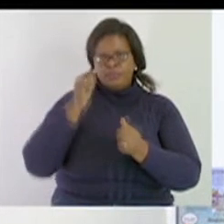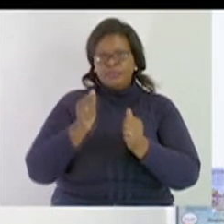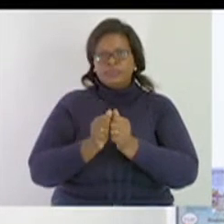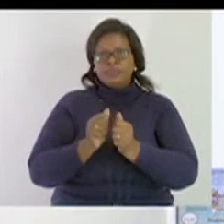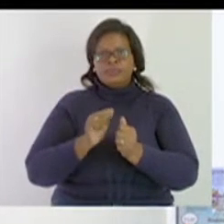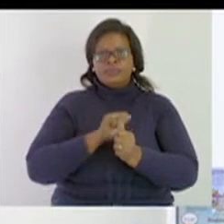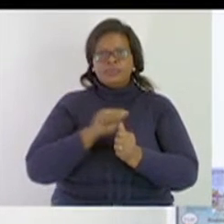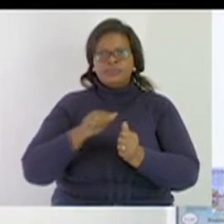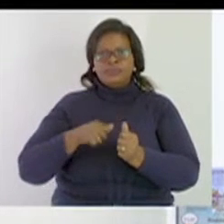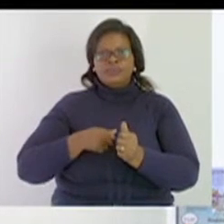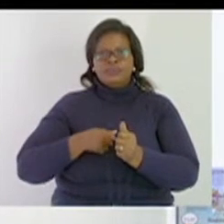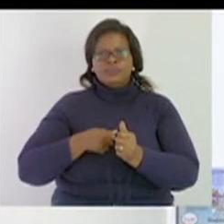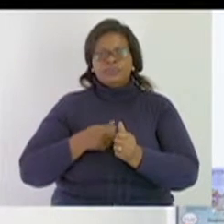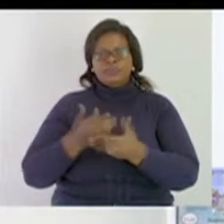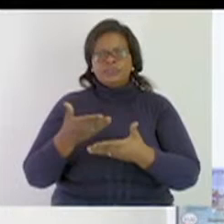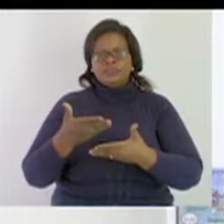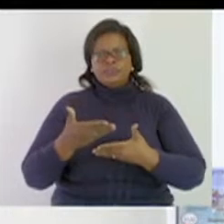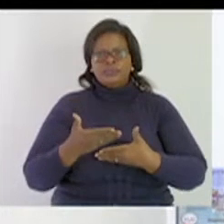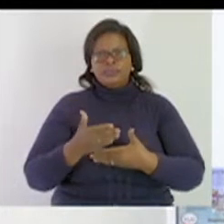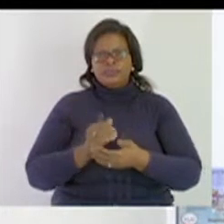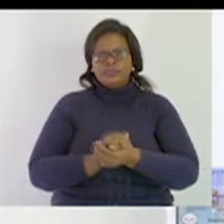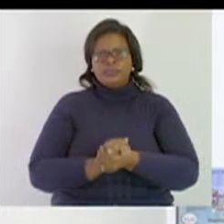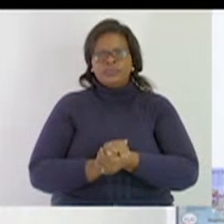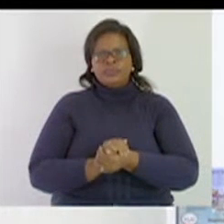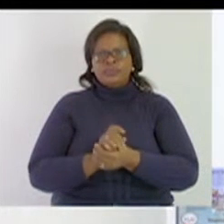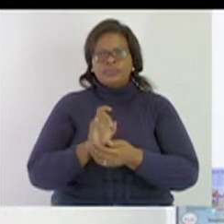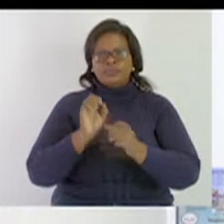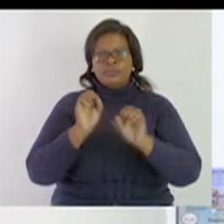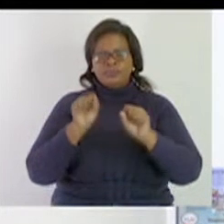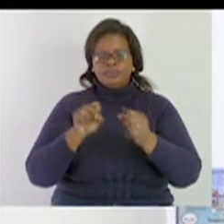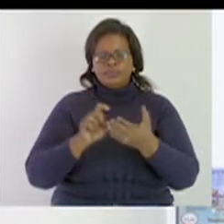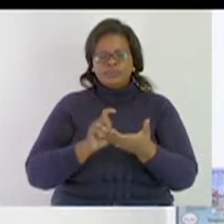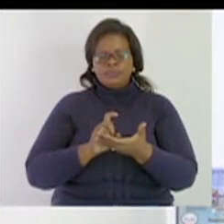Welcome. We need to sanitize.